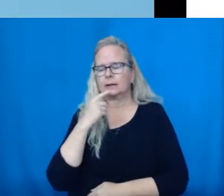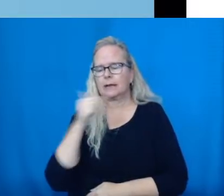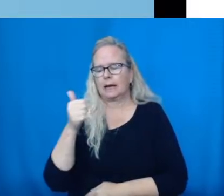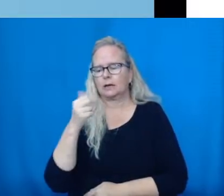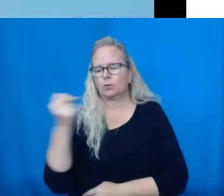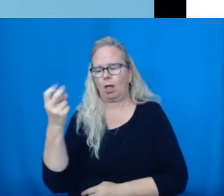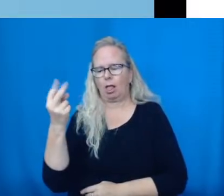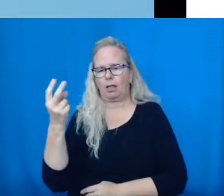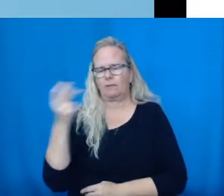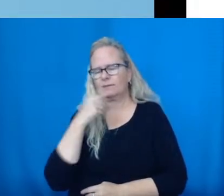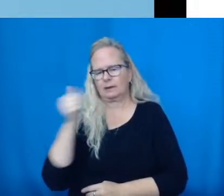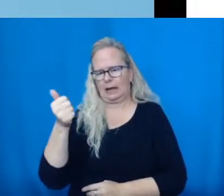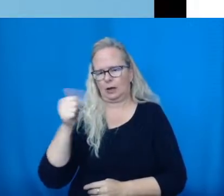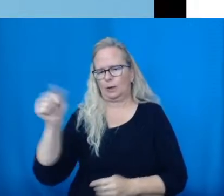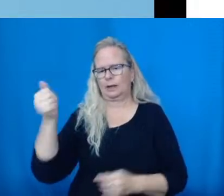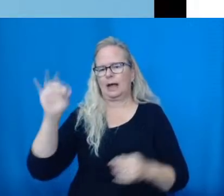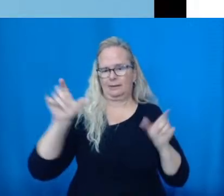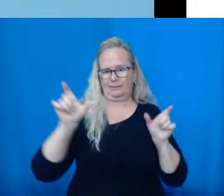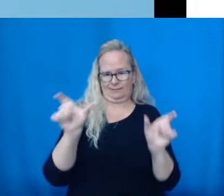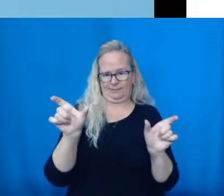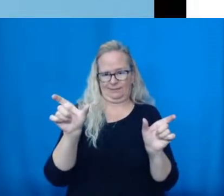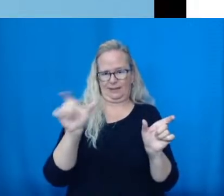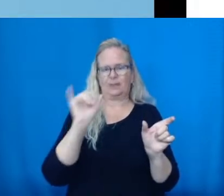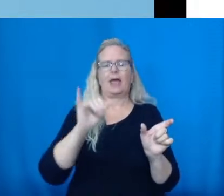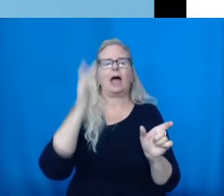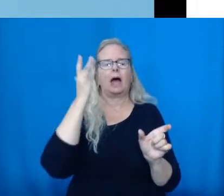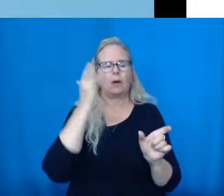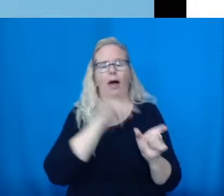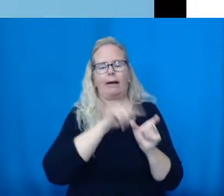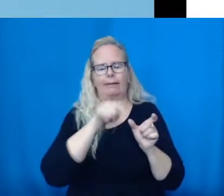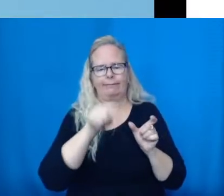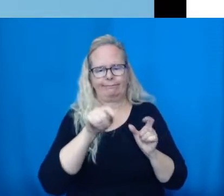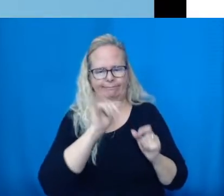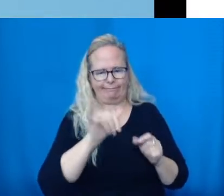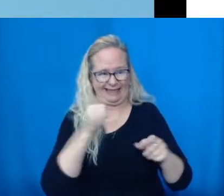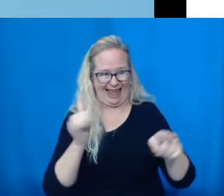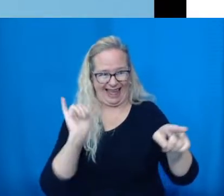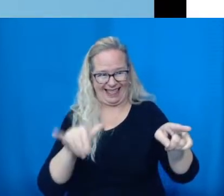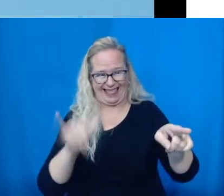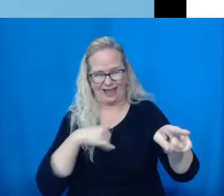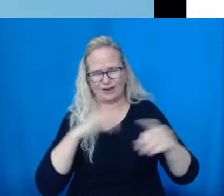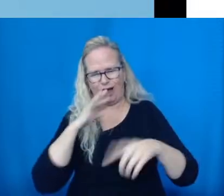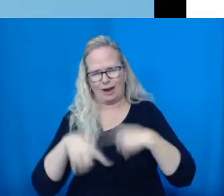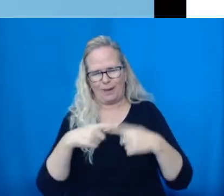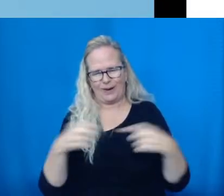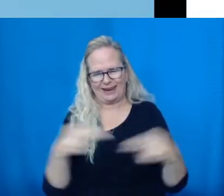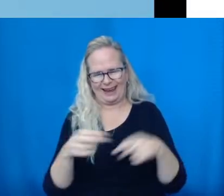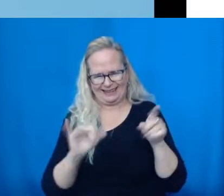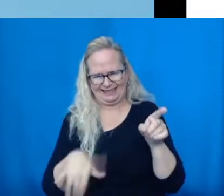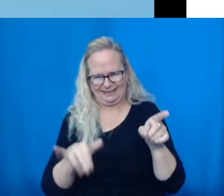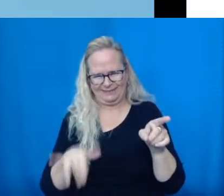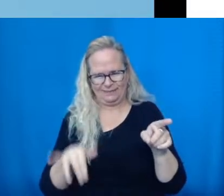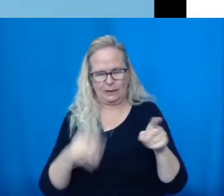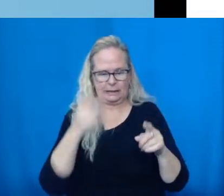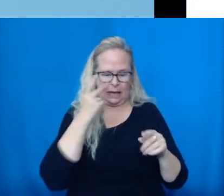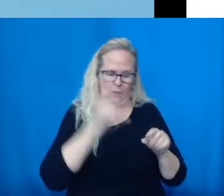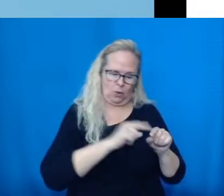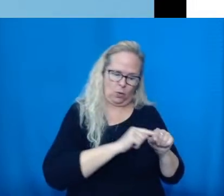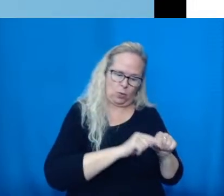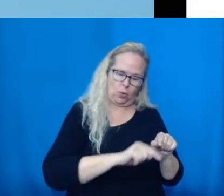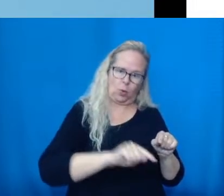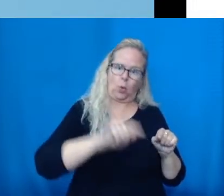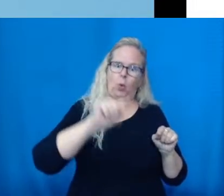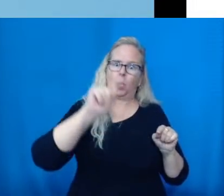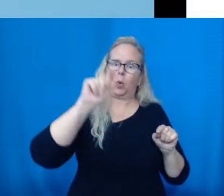wave is compared to the other ones. Next slide, please. And there's the ICU numbers. You can see how flat that is, but that's a